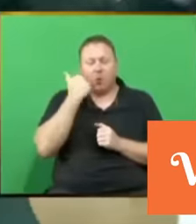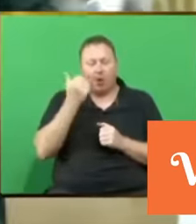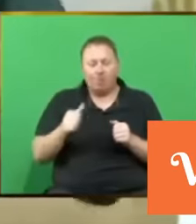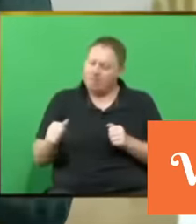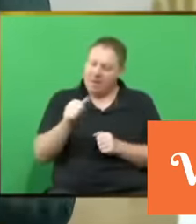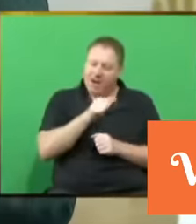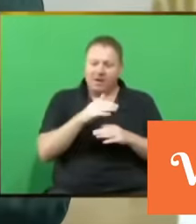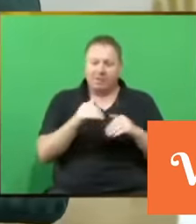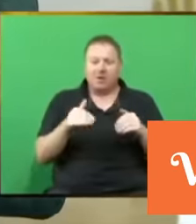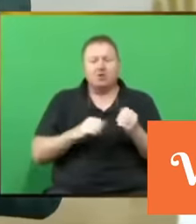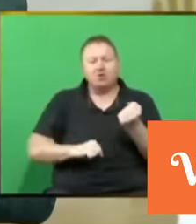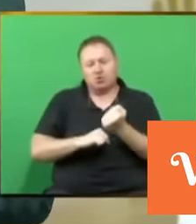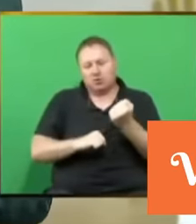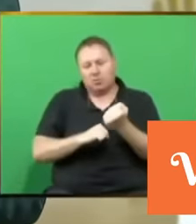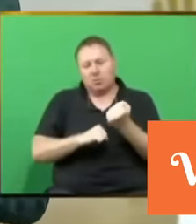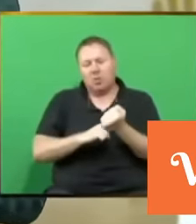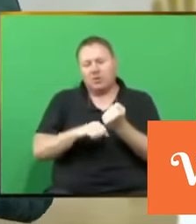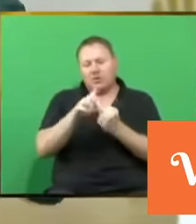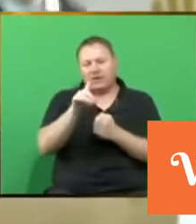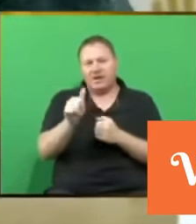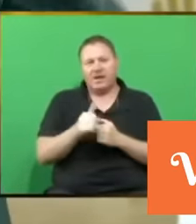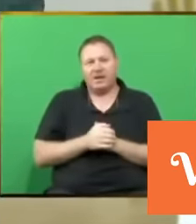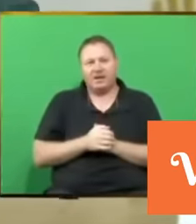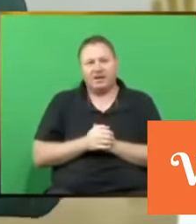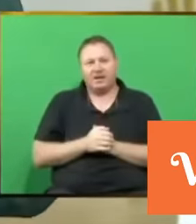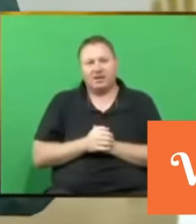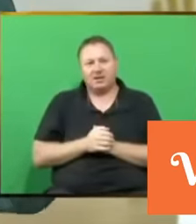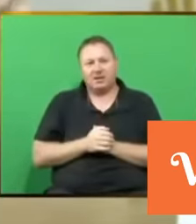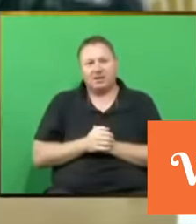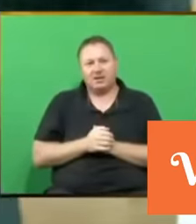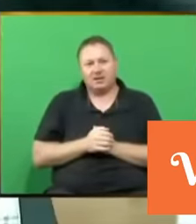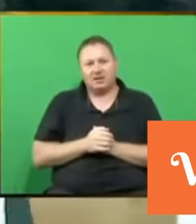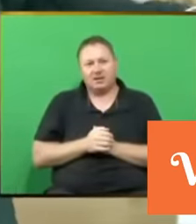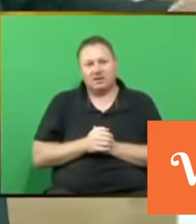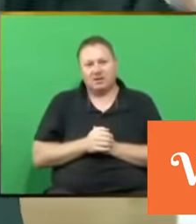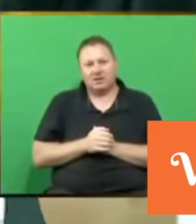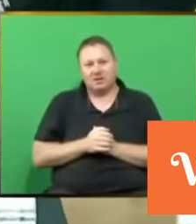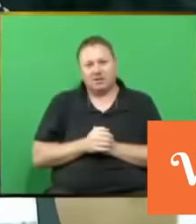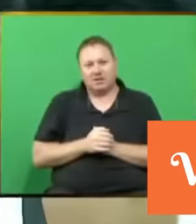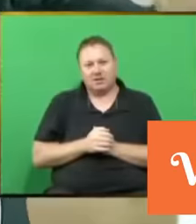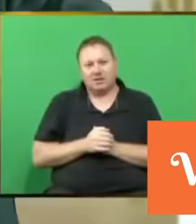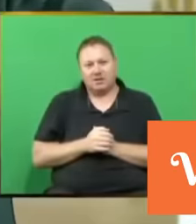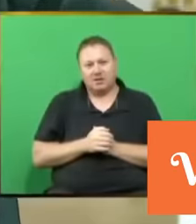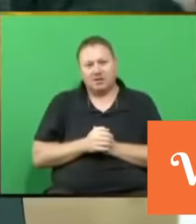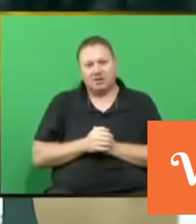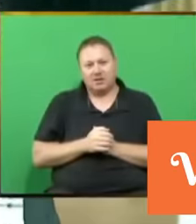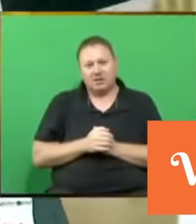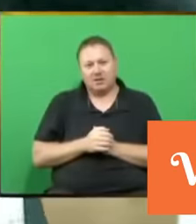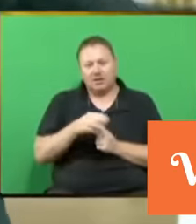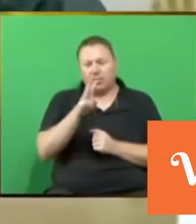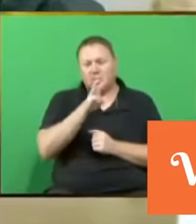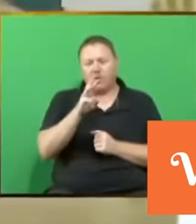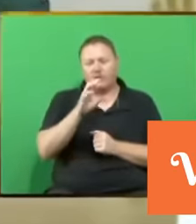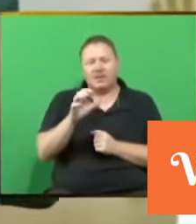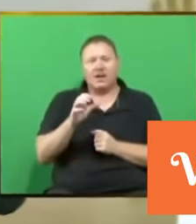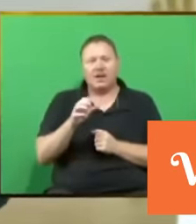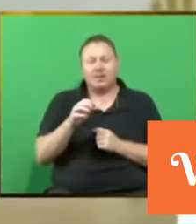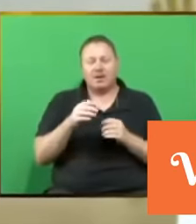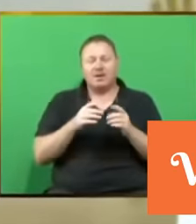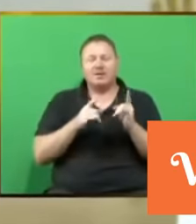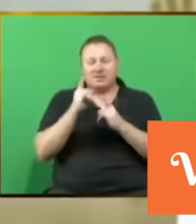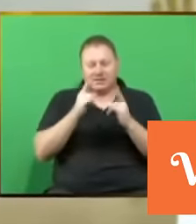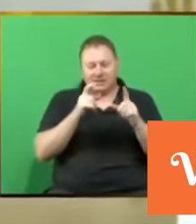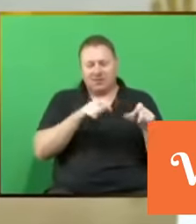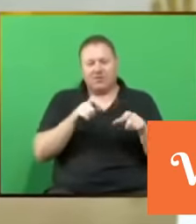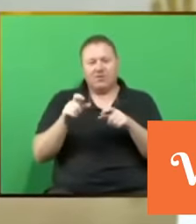of Palestine, which we believe violating their rights. Western Cape, this city of Cape Town